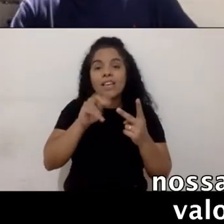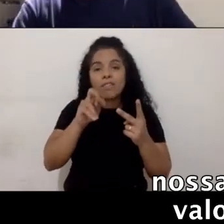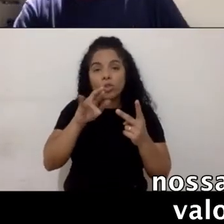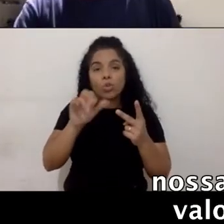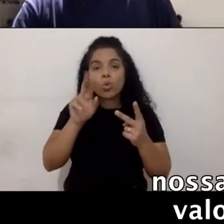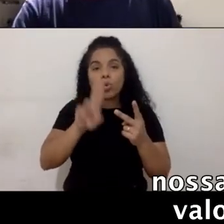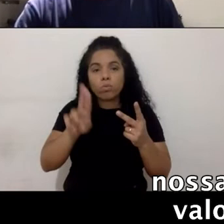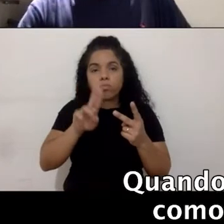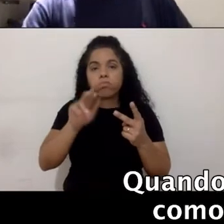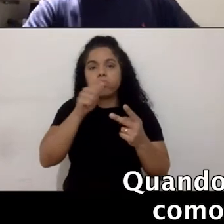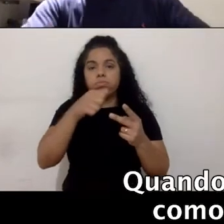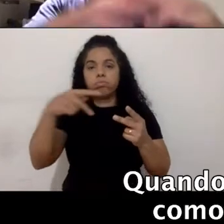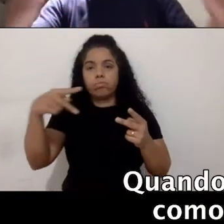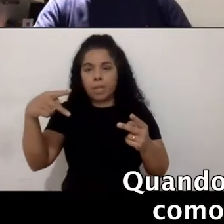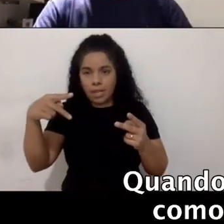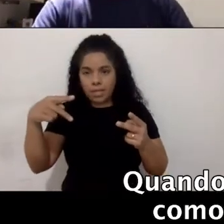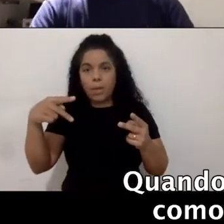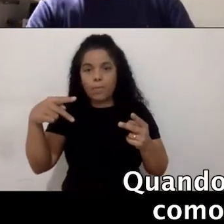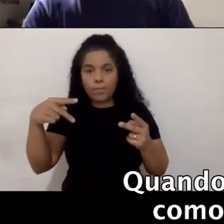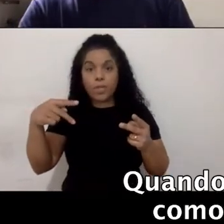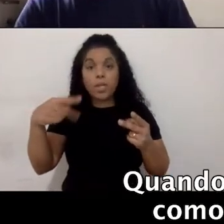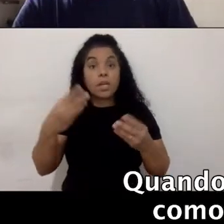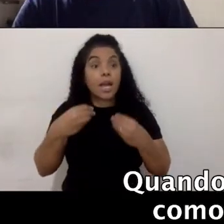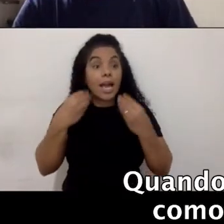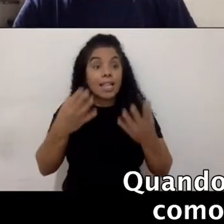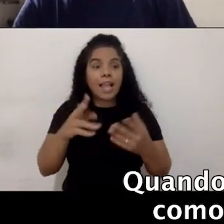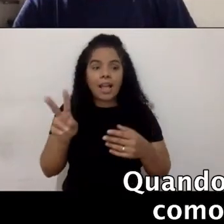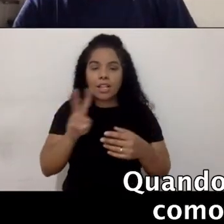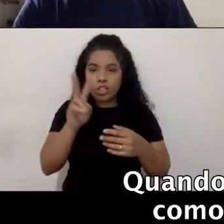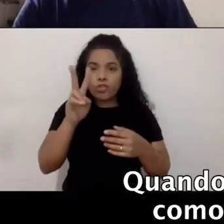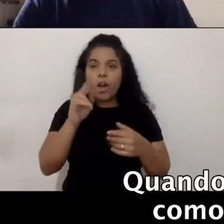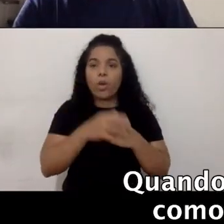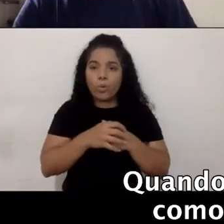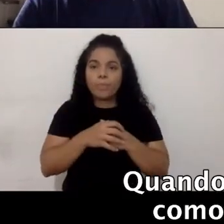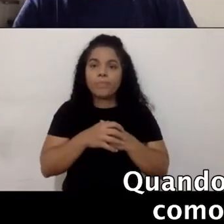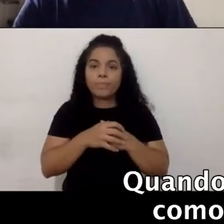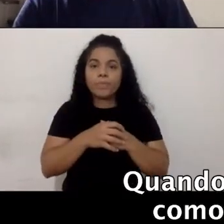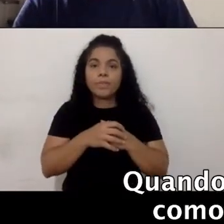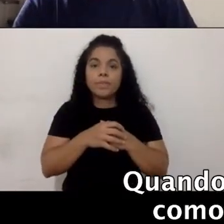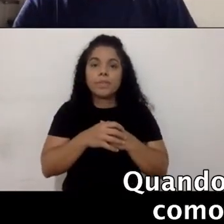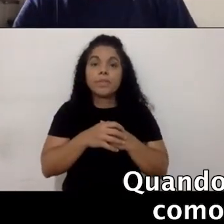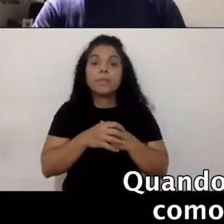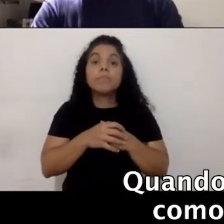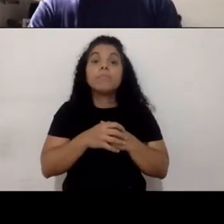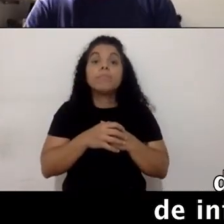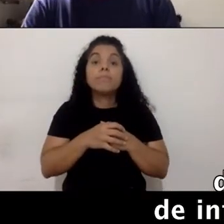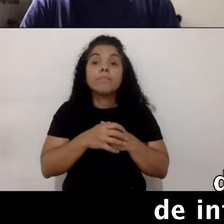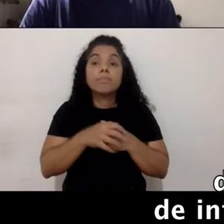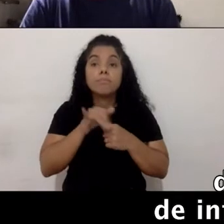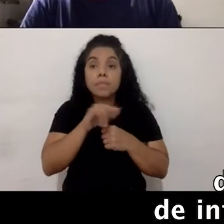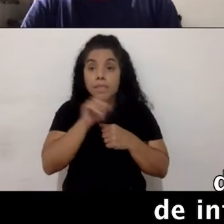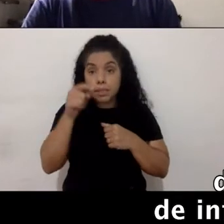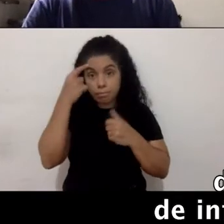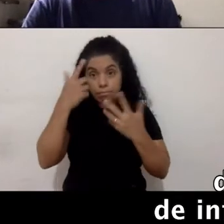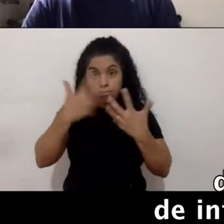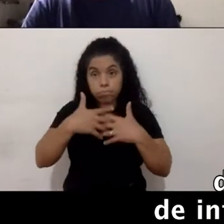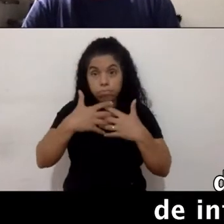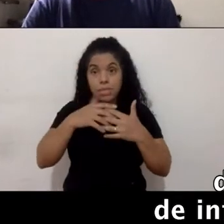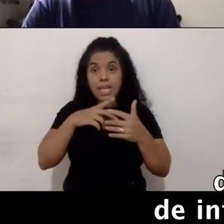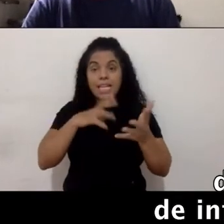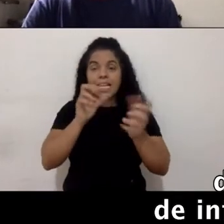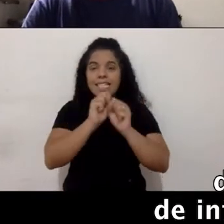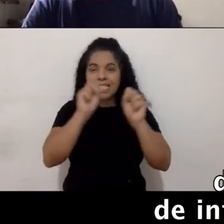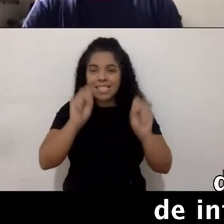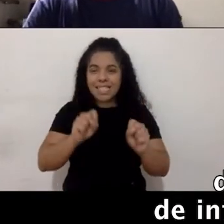the applications. So as you think about our overall system as having these kind of layers of applications and